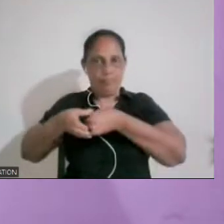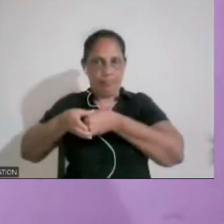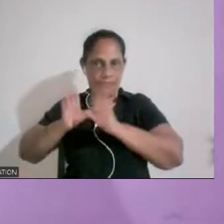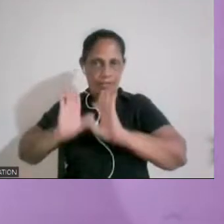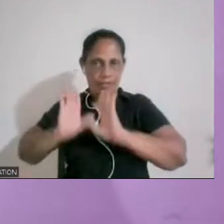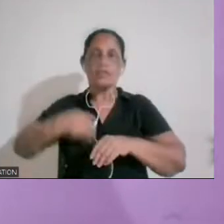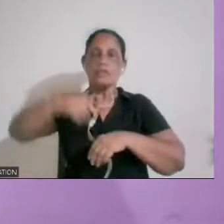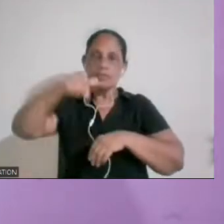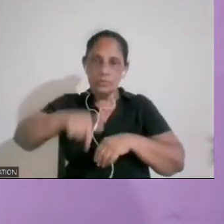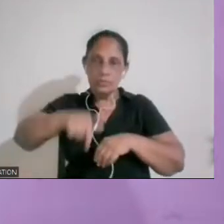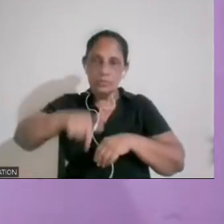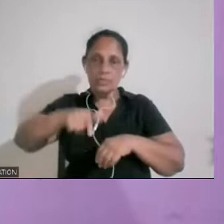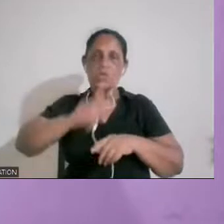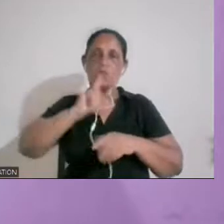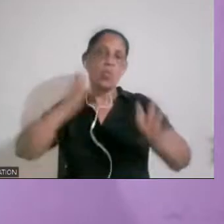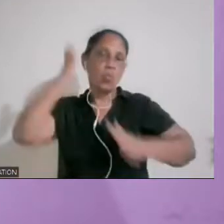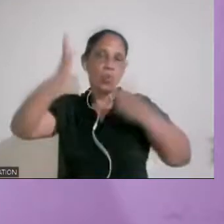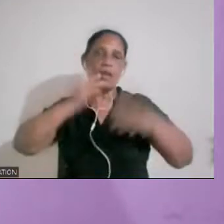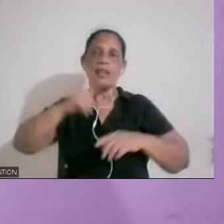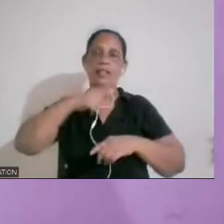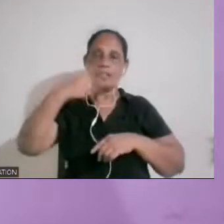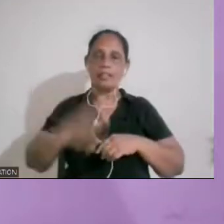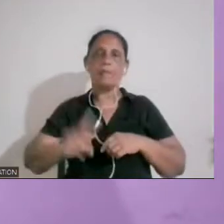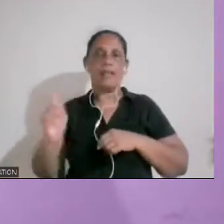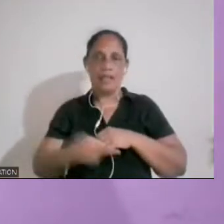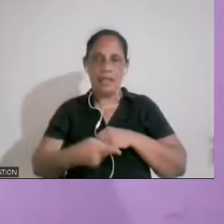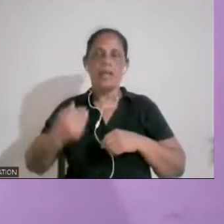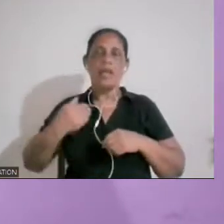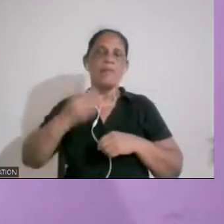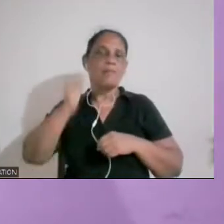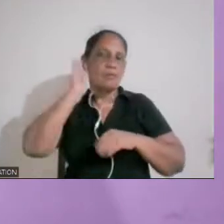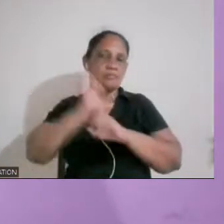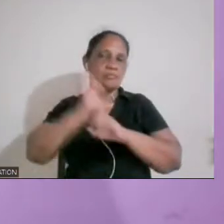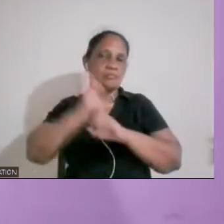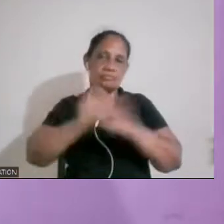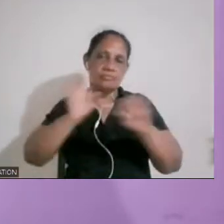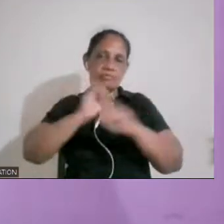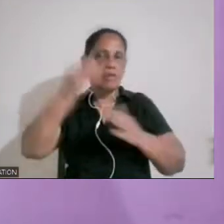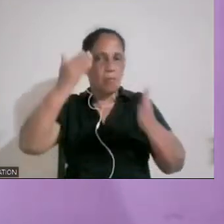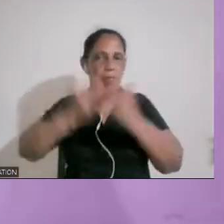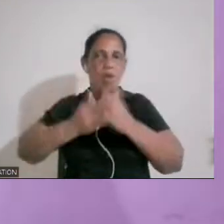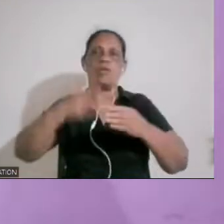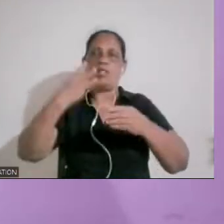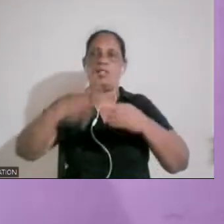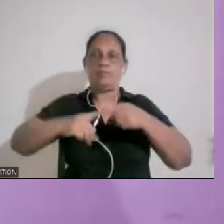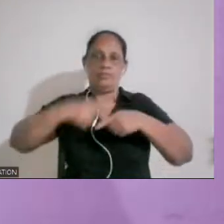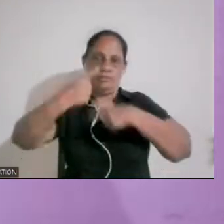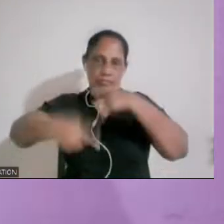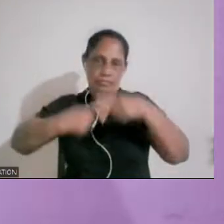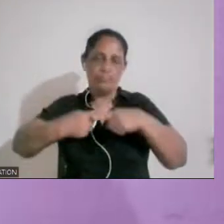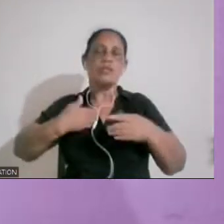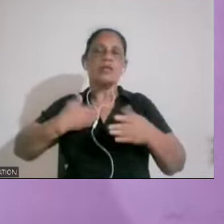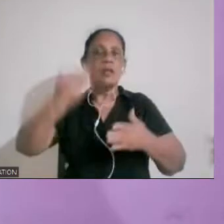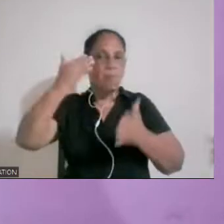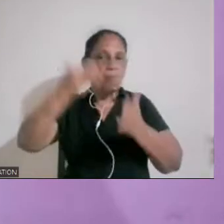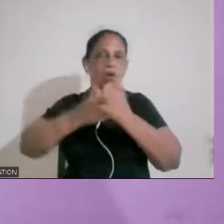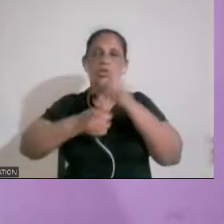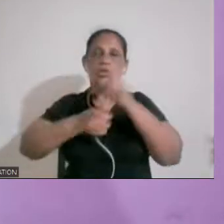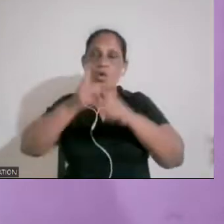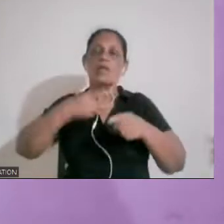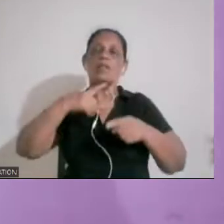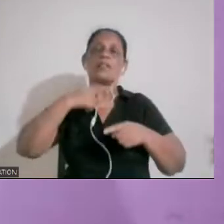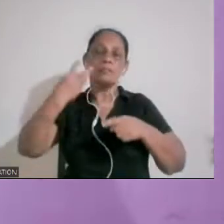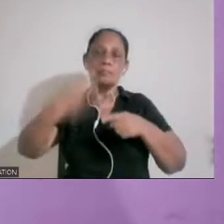Arka initiative. Today, in honor of World Menstrual Hygiene Day, I'll be doing a little overview on menstruation. We'll be